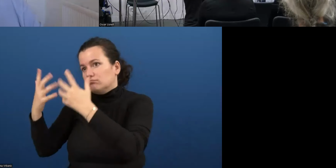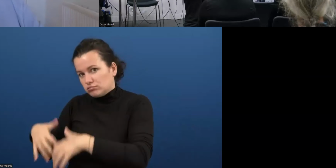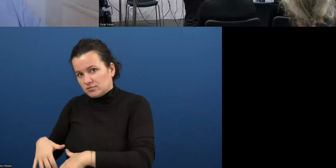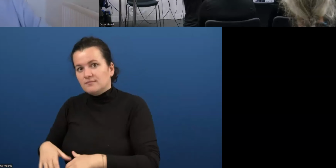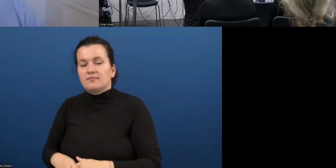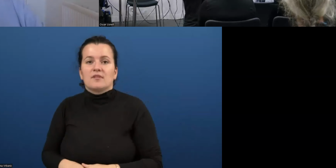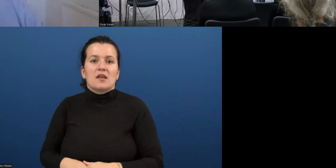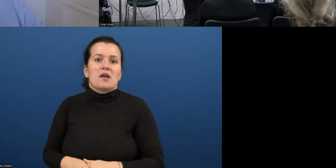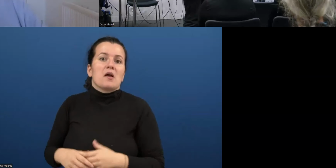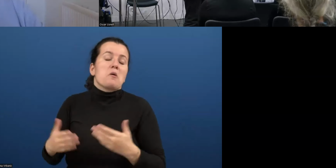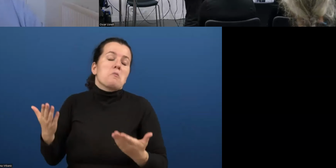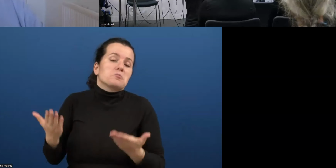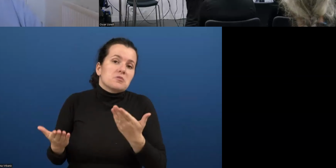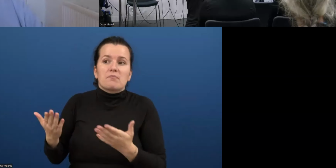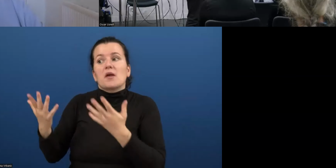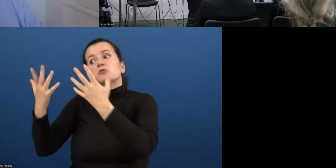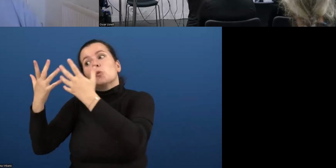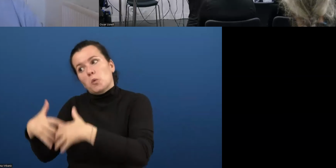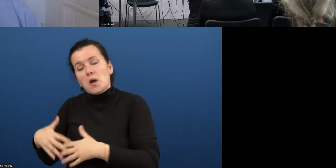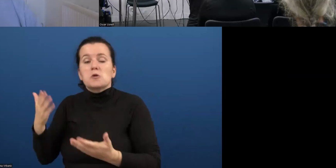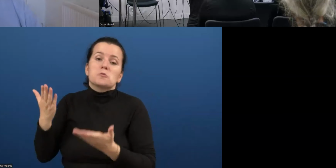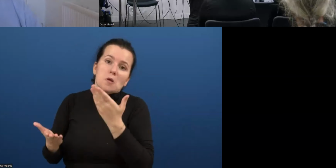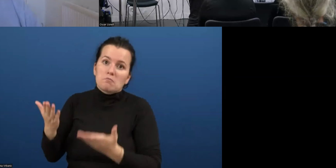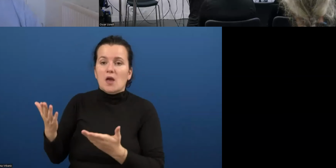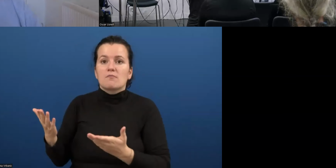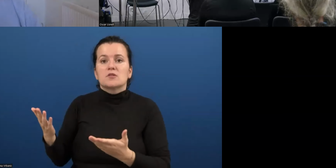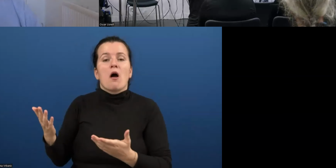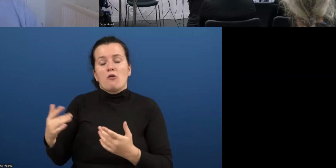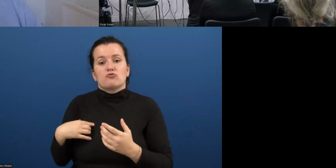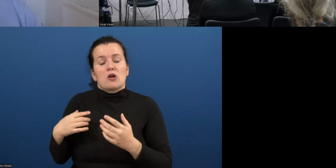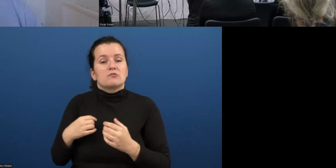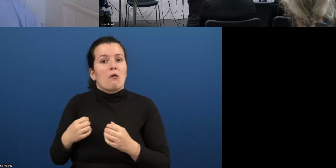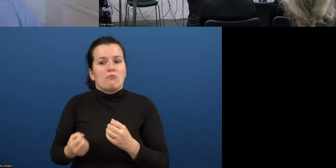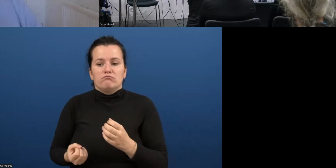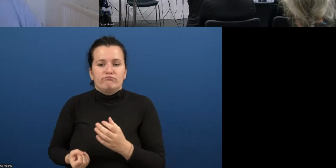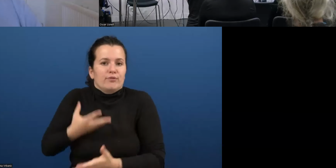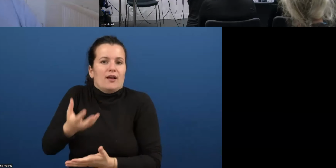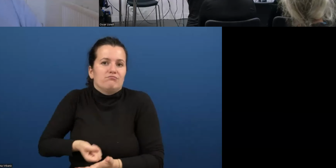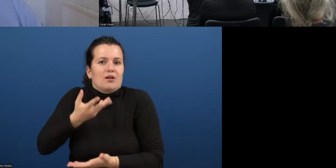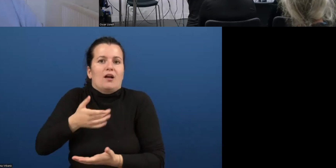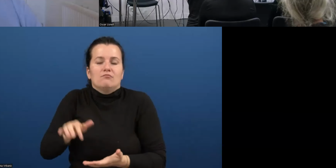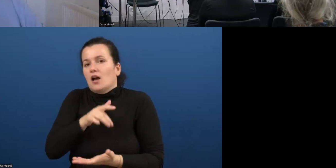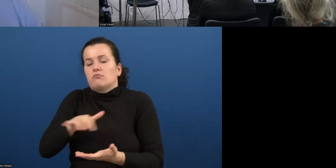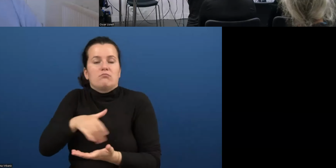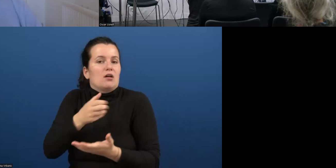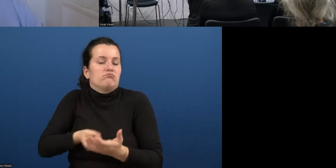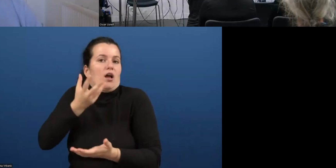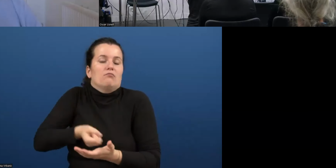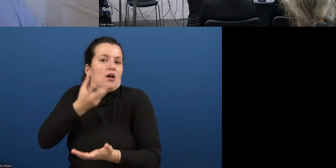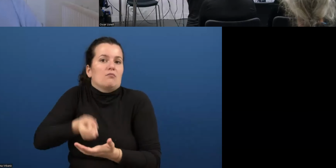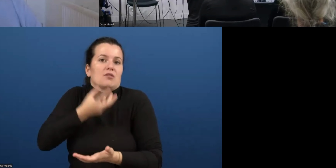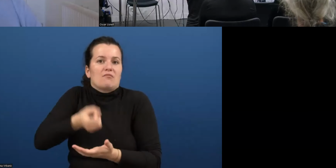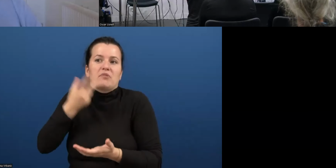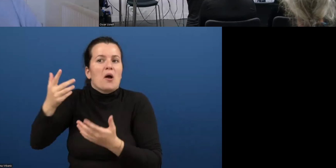We could angle it in a way so it's C major, F minor, blah blah blah, talking scales and notes. But we can also